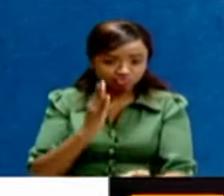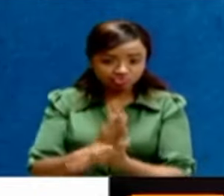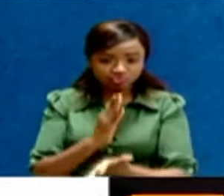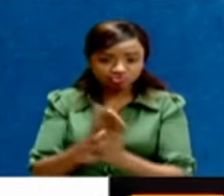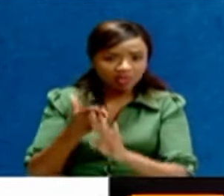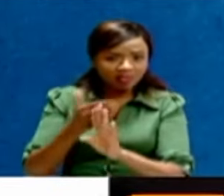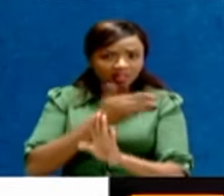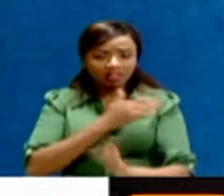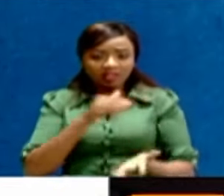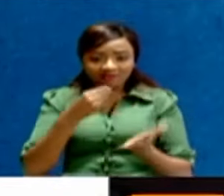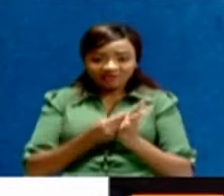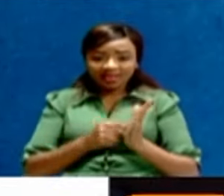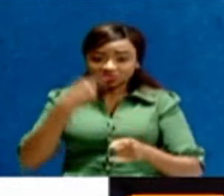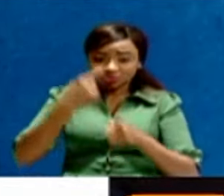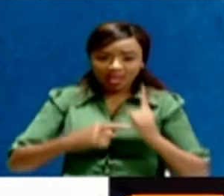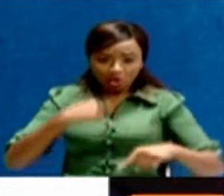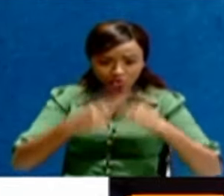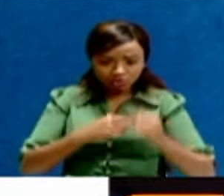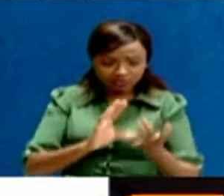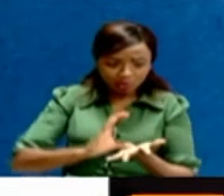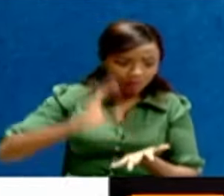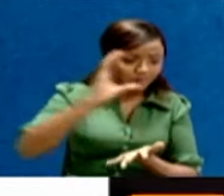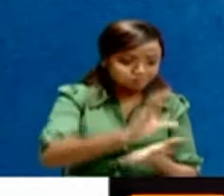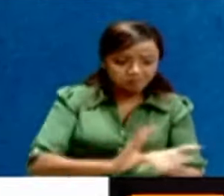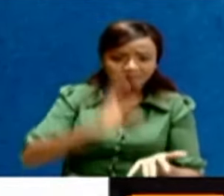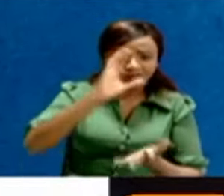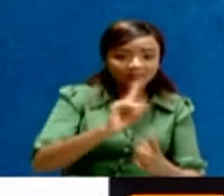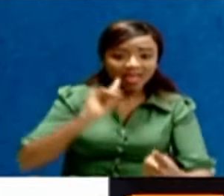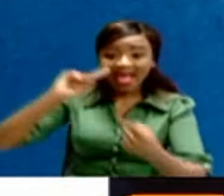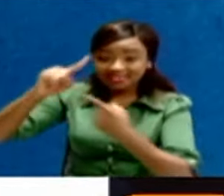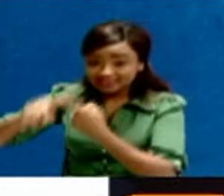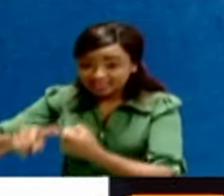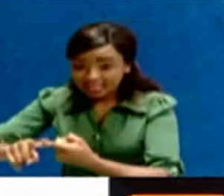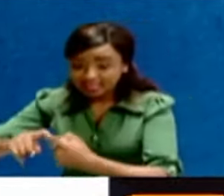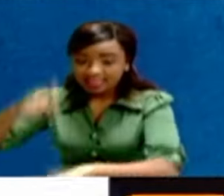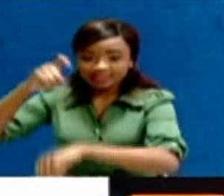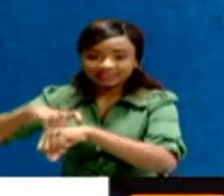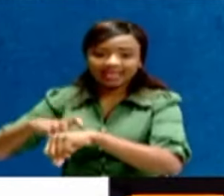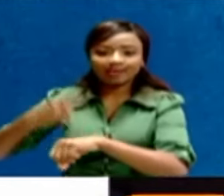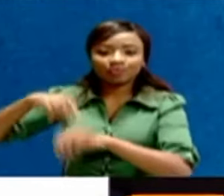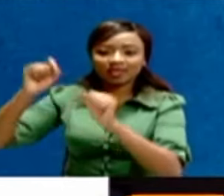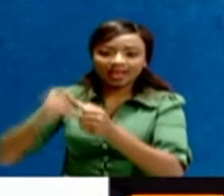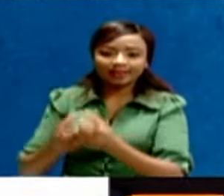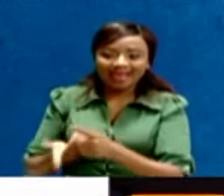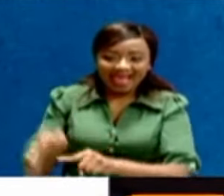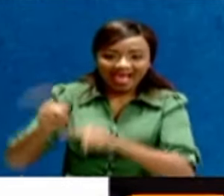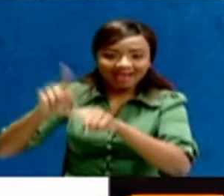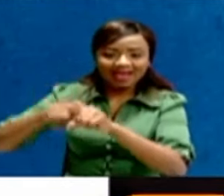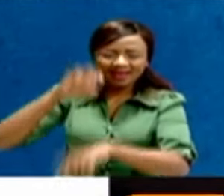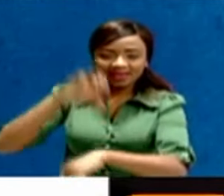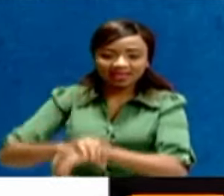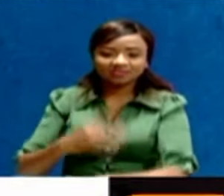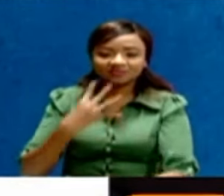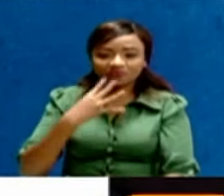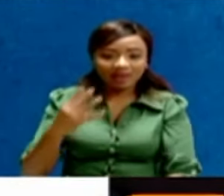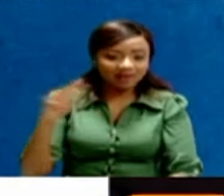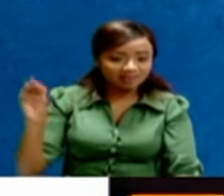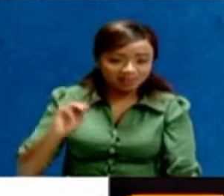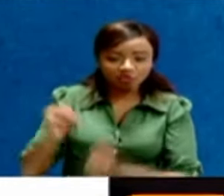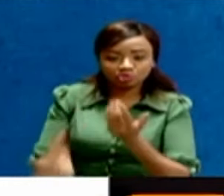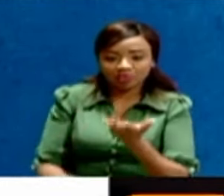last financial year continue being allocating until the time when we can raise over 400 million to be able to help this